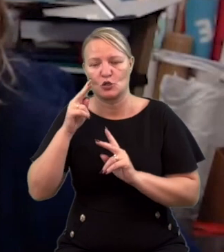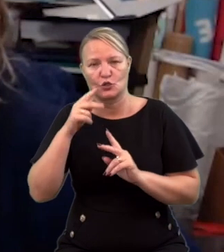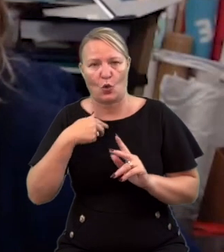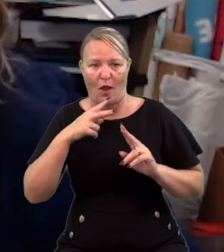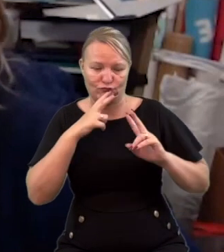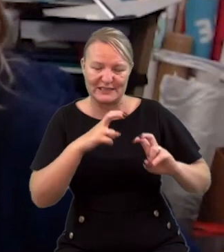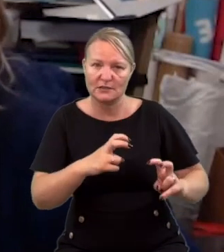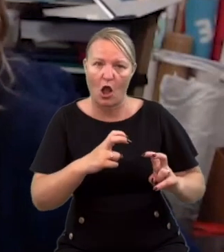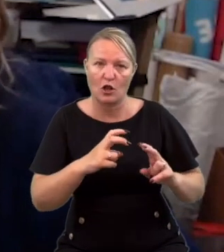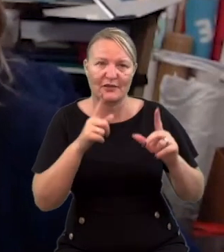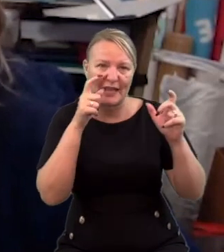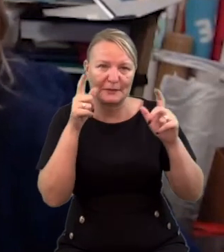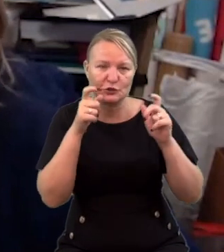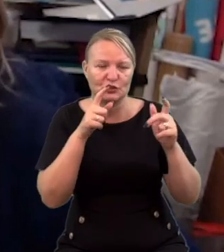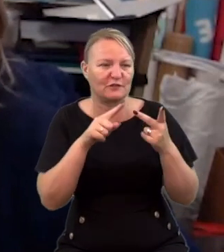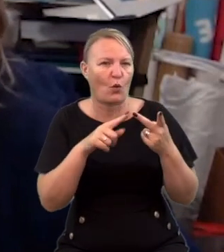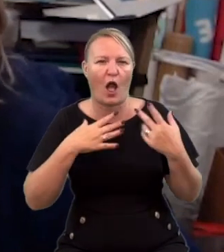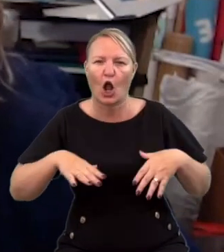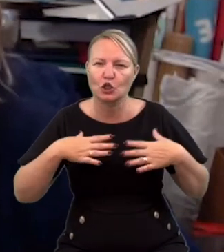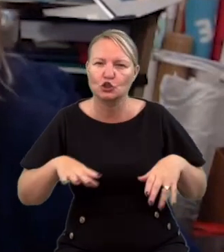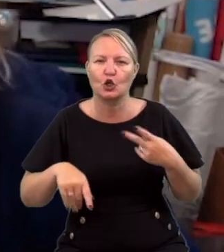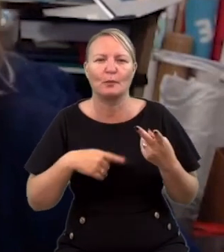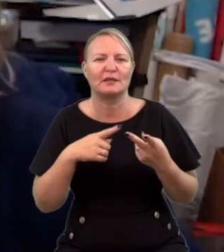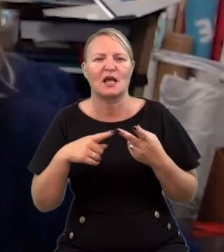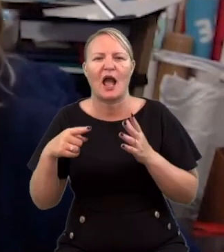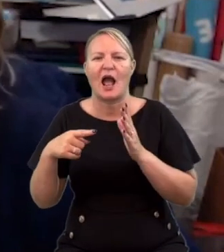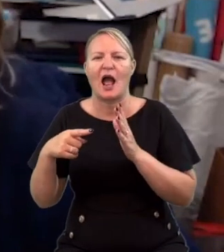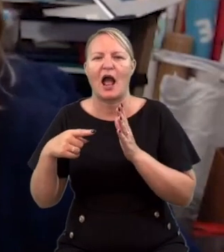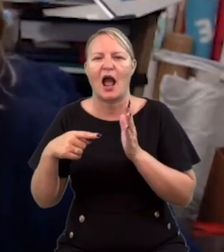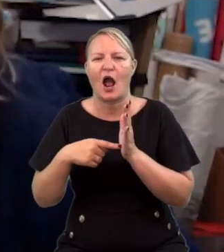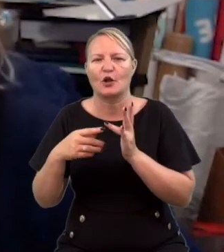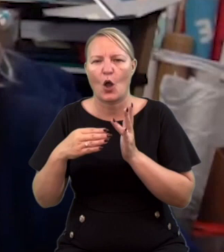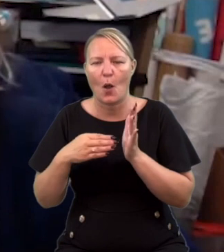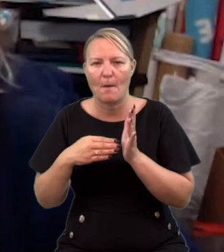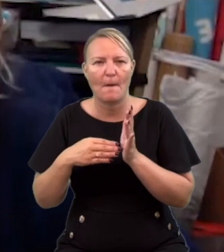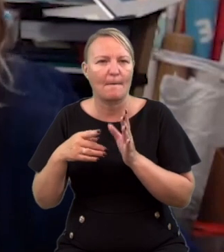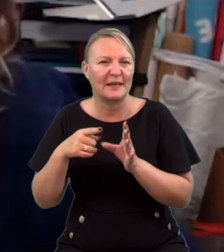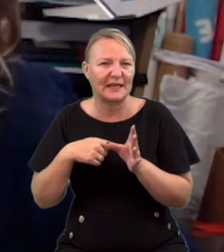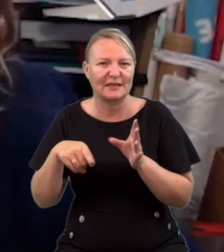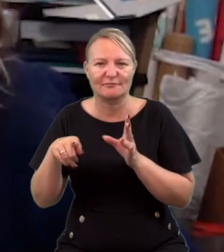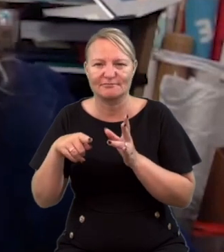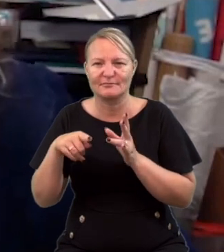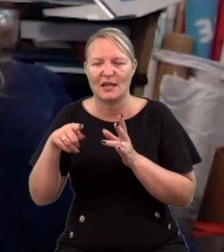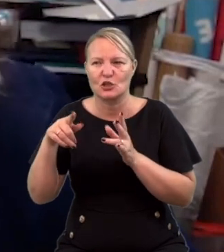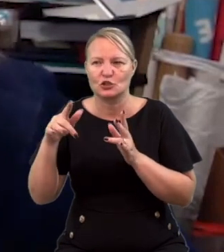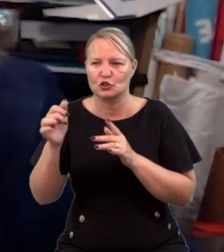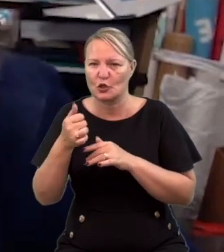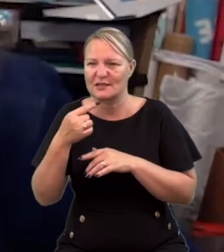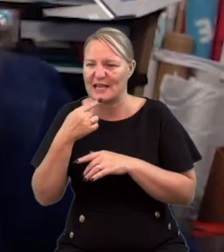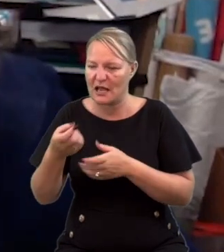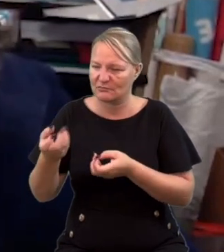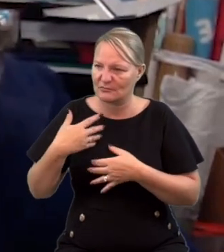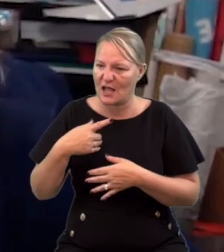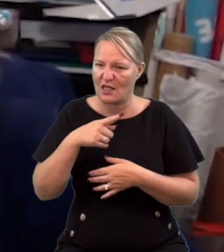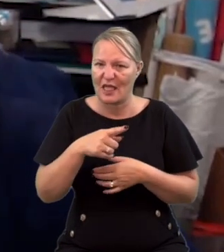been able to look at the images that I research, for example, for costume, and then tell me, oh no, that longi, it's tied